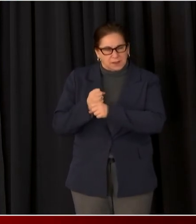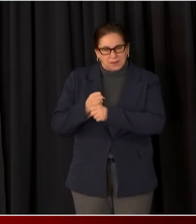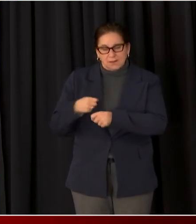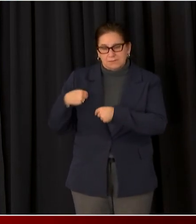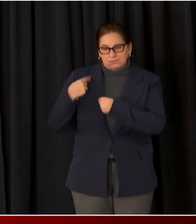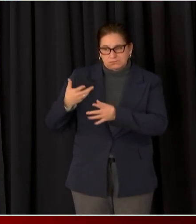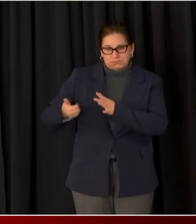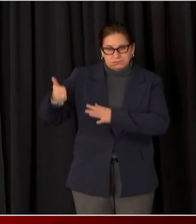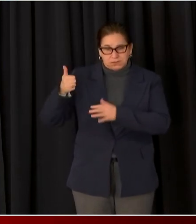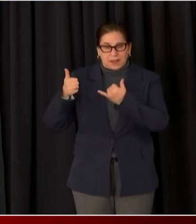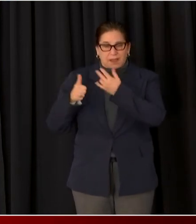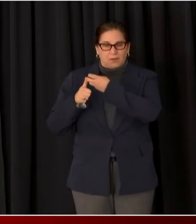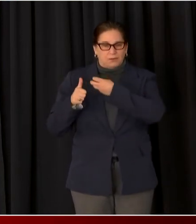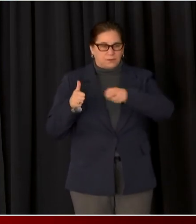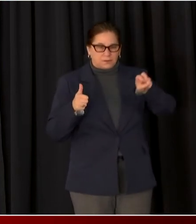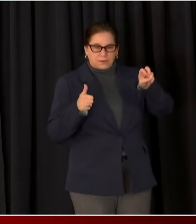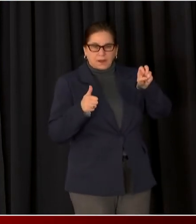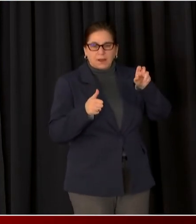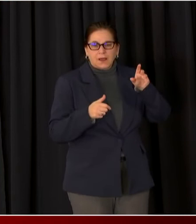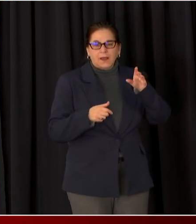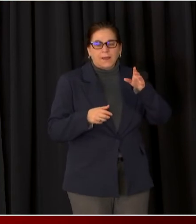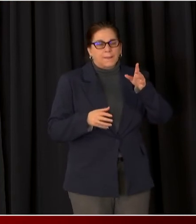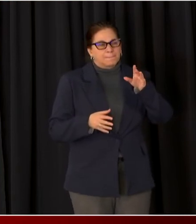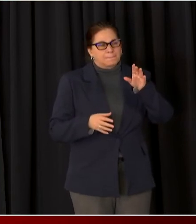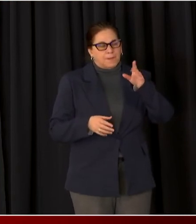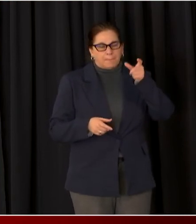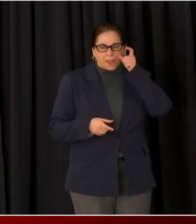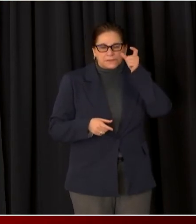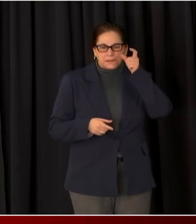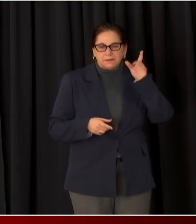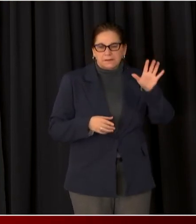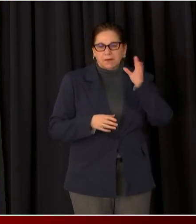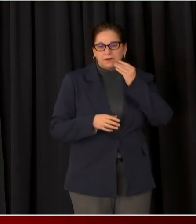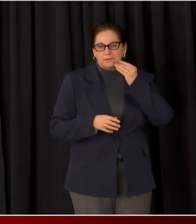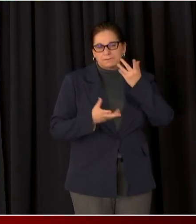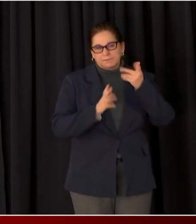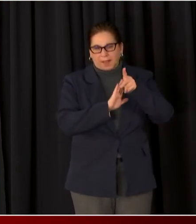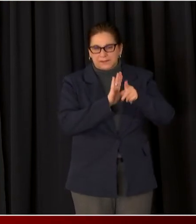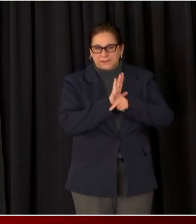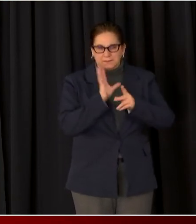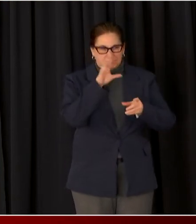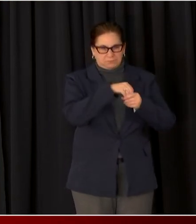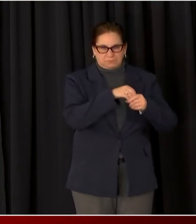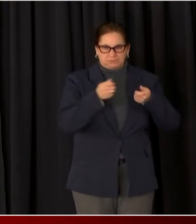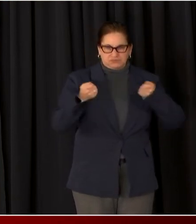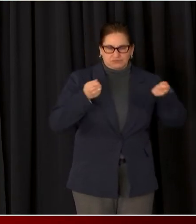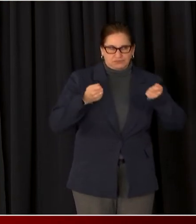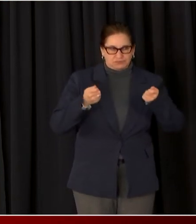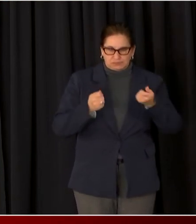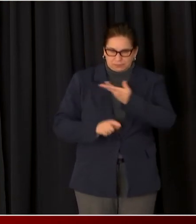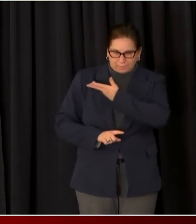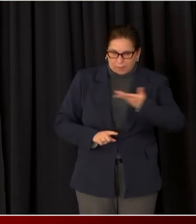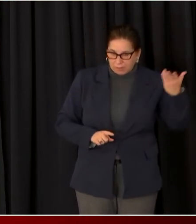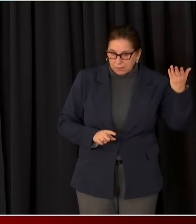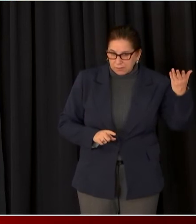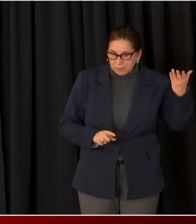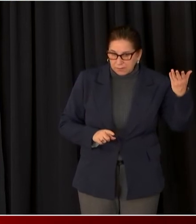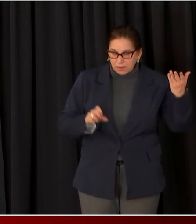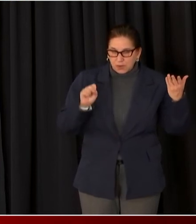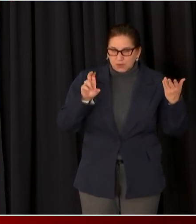including economic and domestic policy. We know Susan, of course, is an absolute home run of a